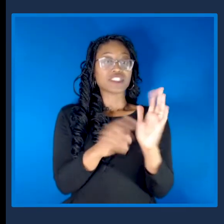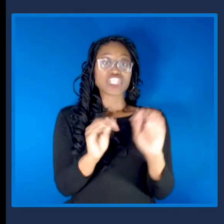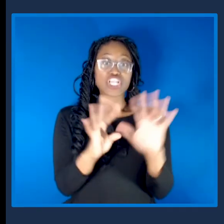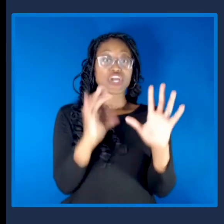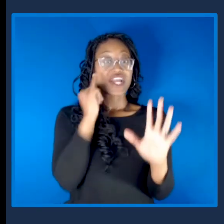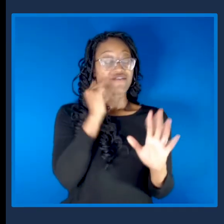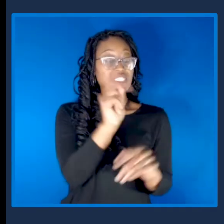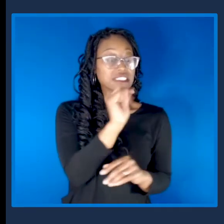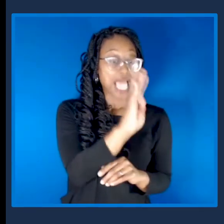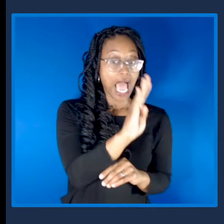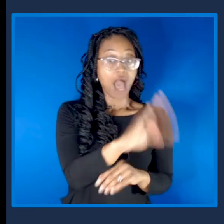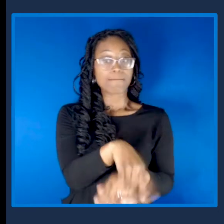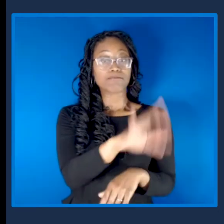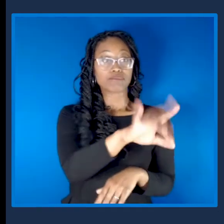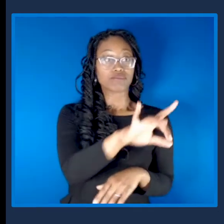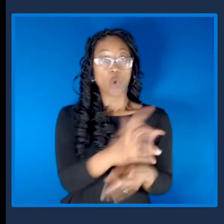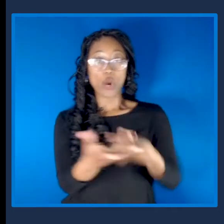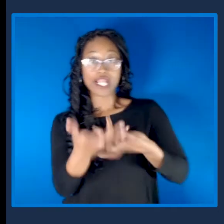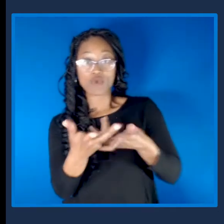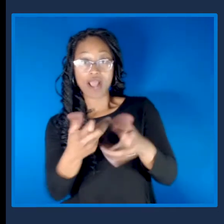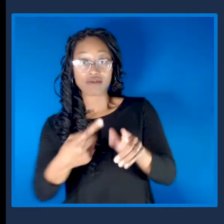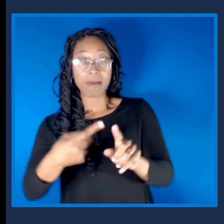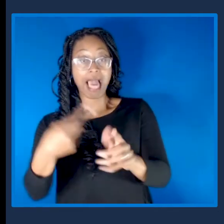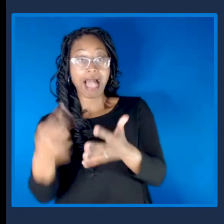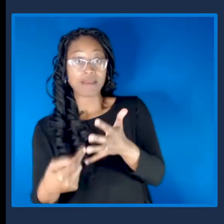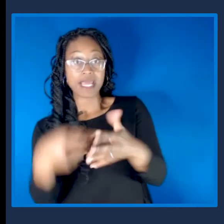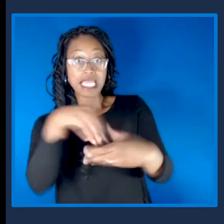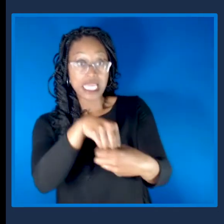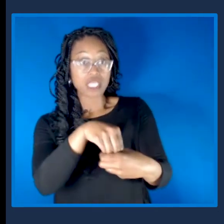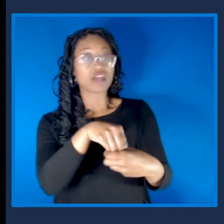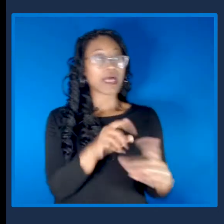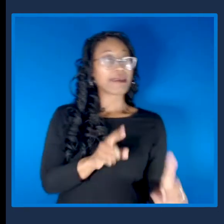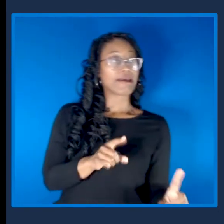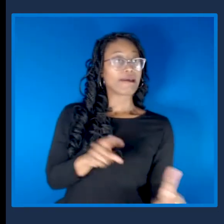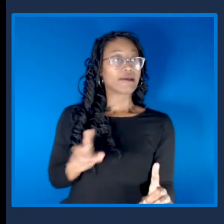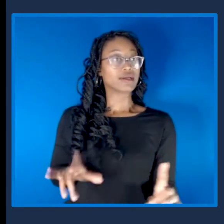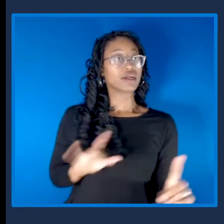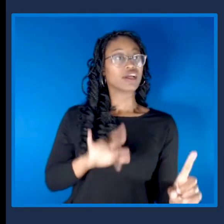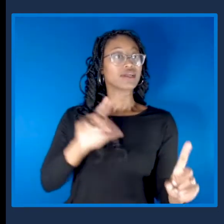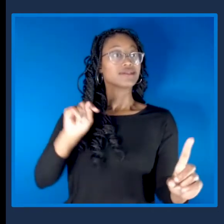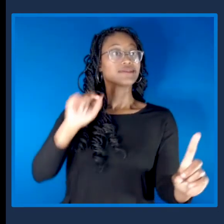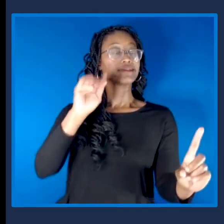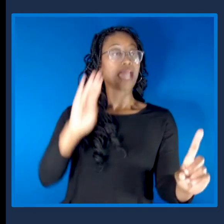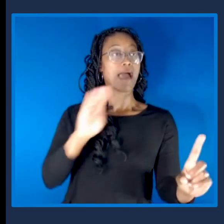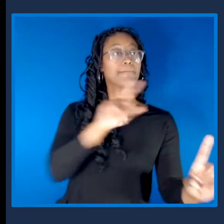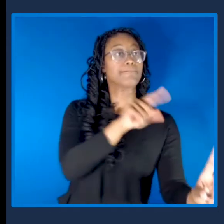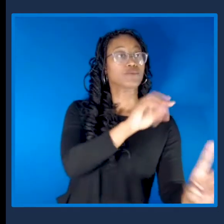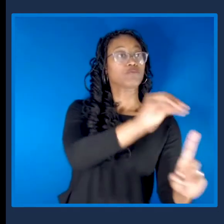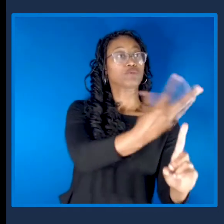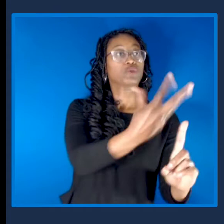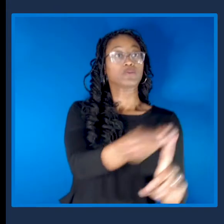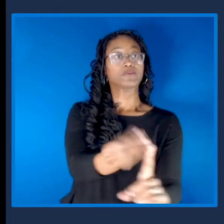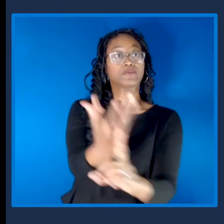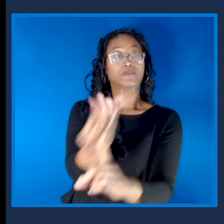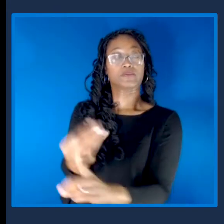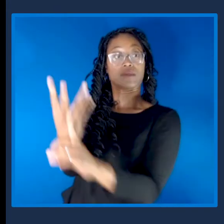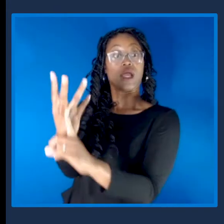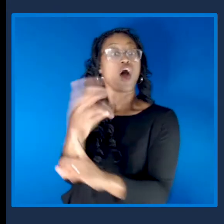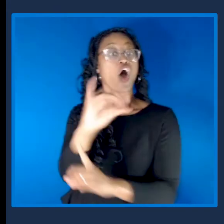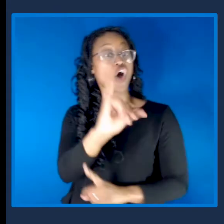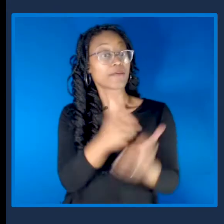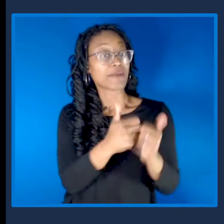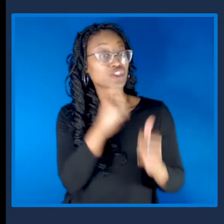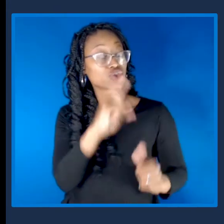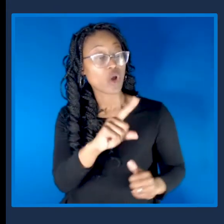or interactive element. You also want to make sure that there's no content that is only available